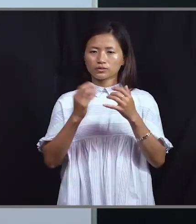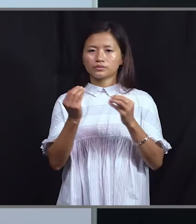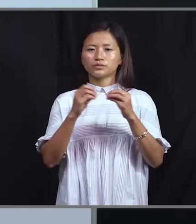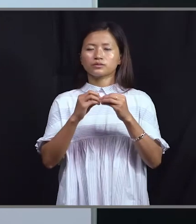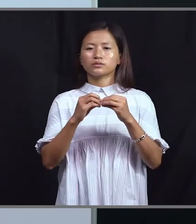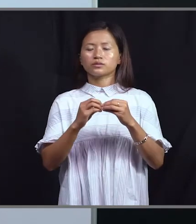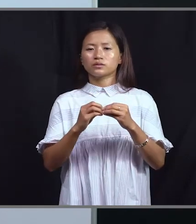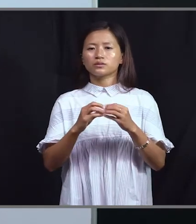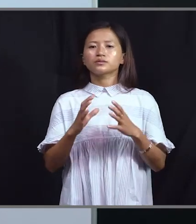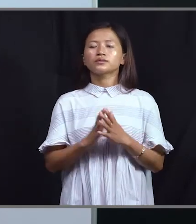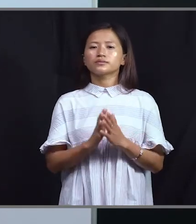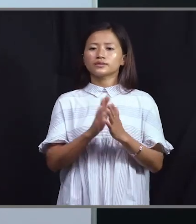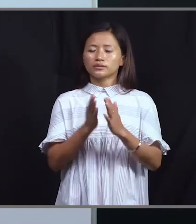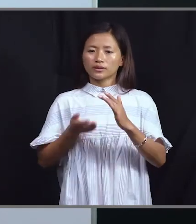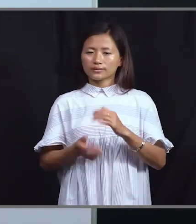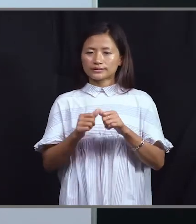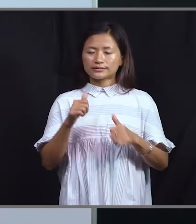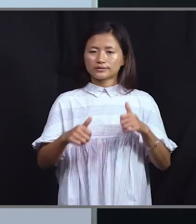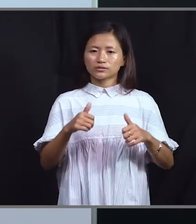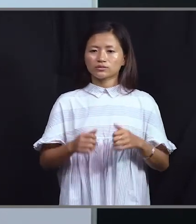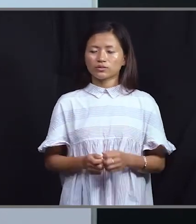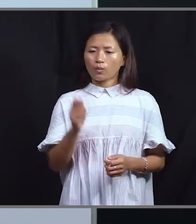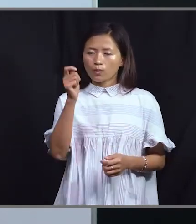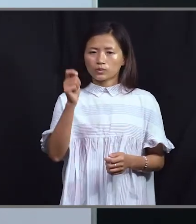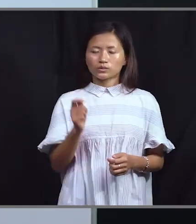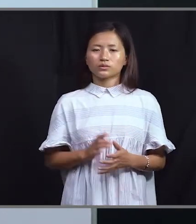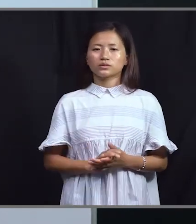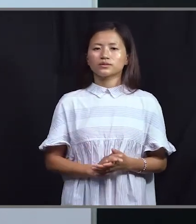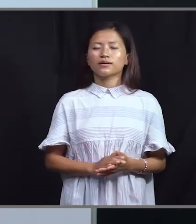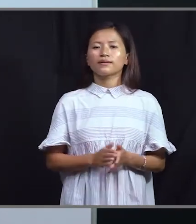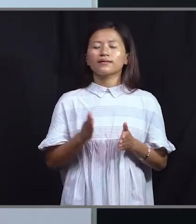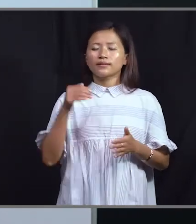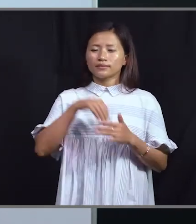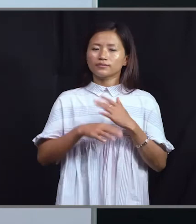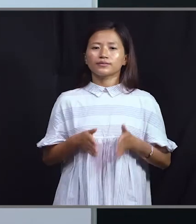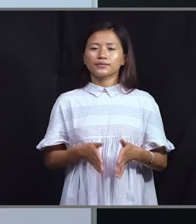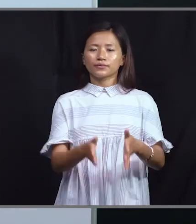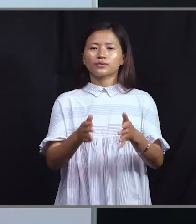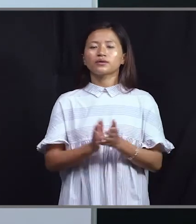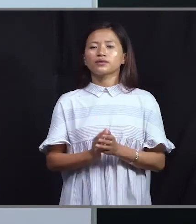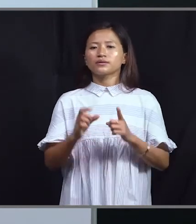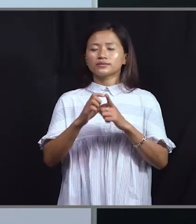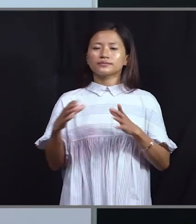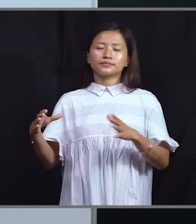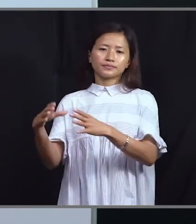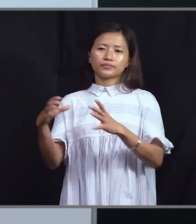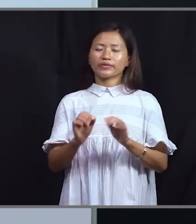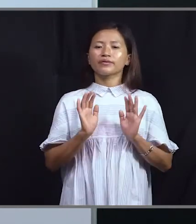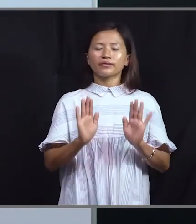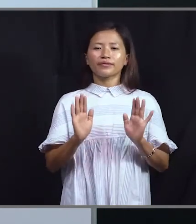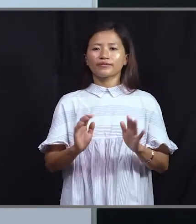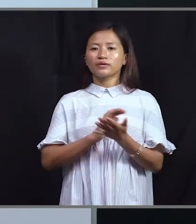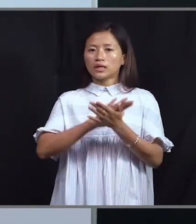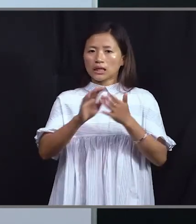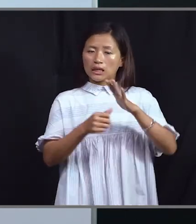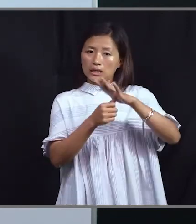Then the subordinate will coordinate its activities to the workers, isn't it? So in that way, in each department there are heads. Okay. So